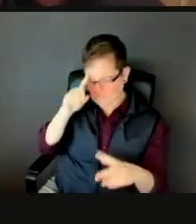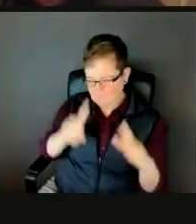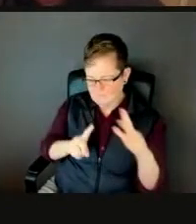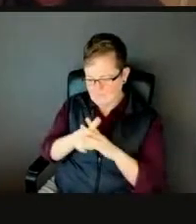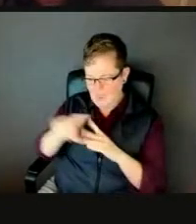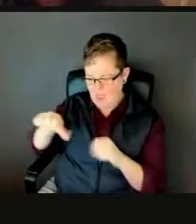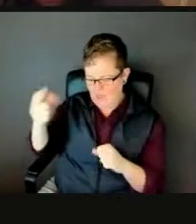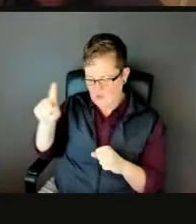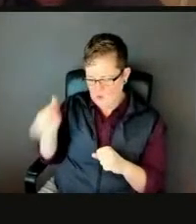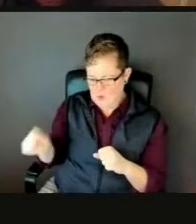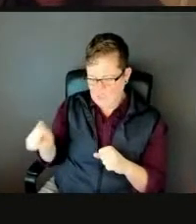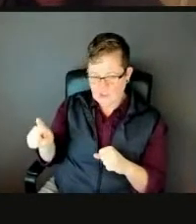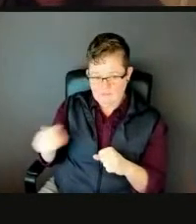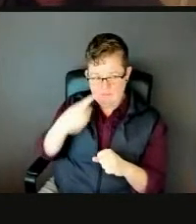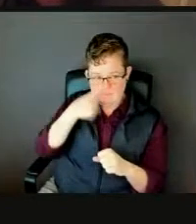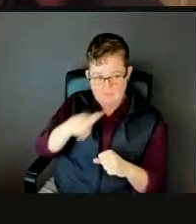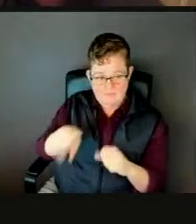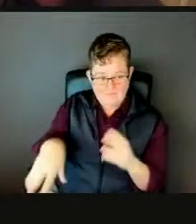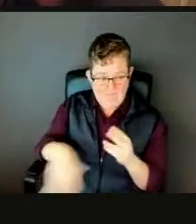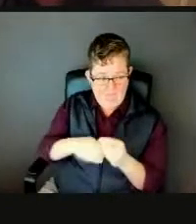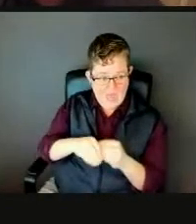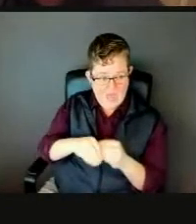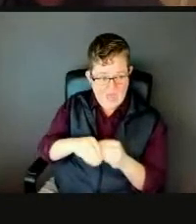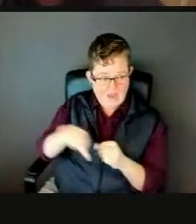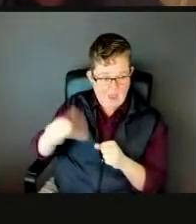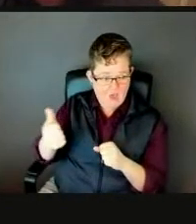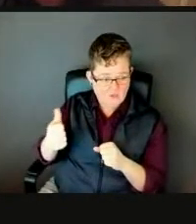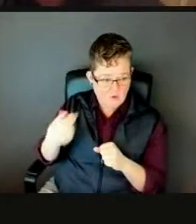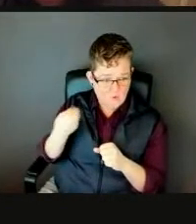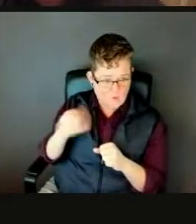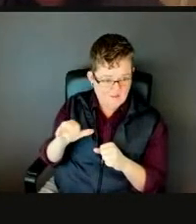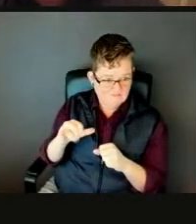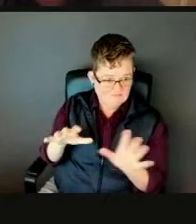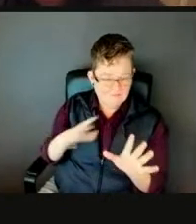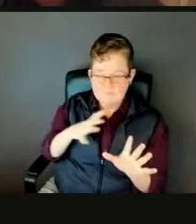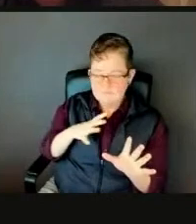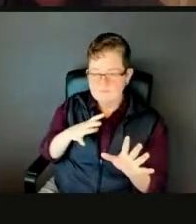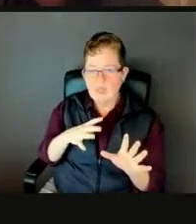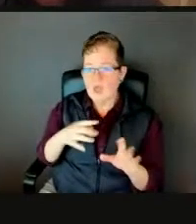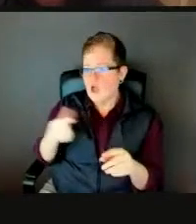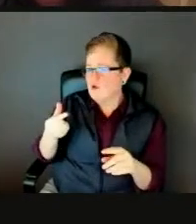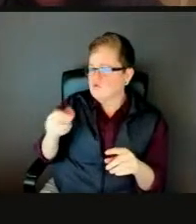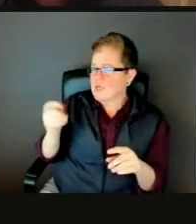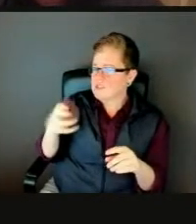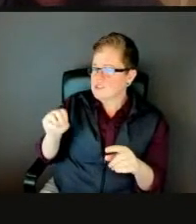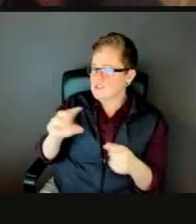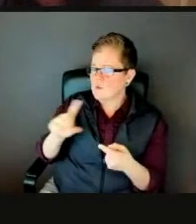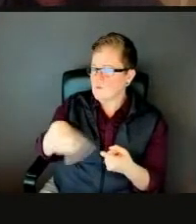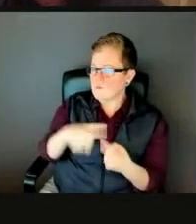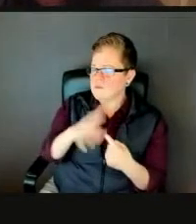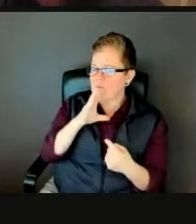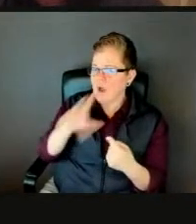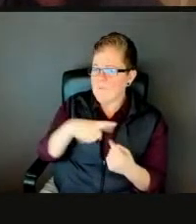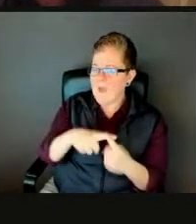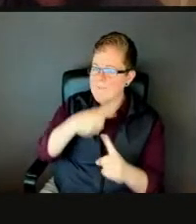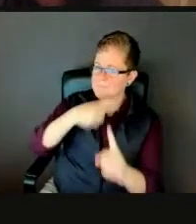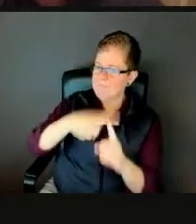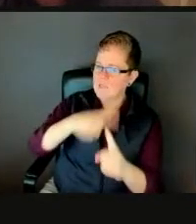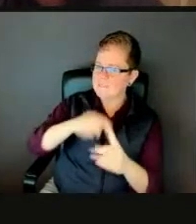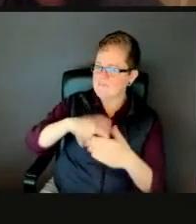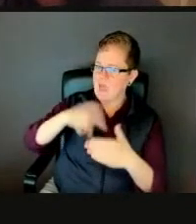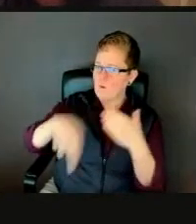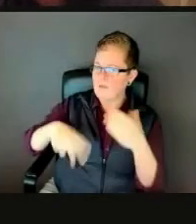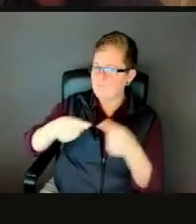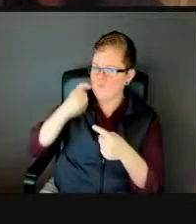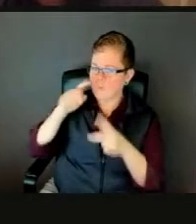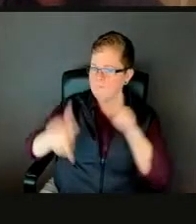and Councilor Hoy, if it's okay if I add another question here. Gretchen, when we talk about positive outcomes for